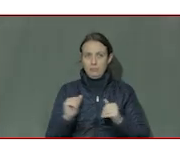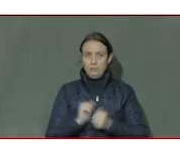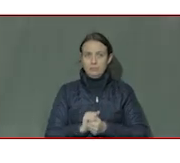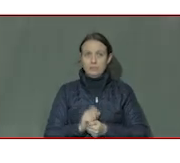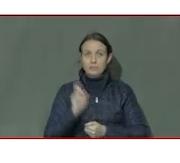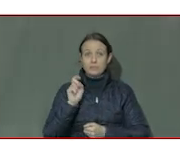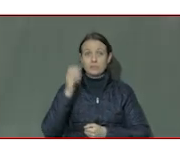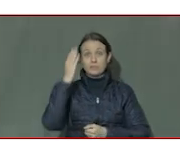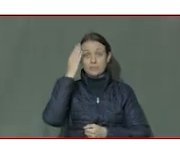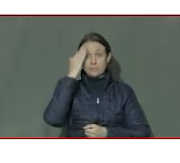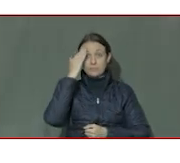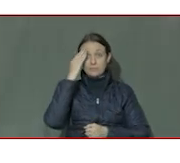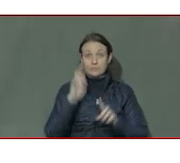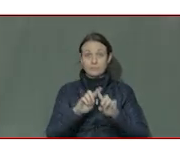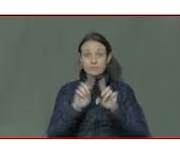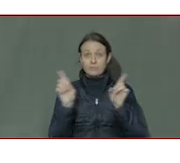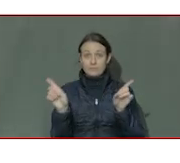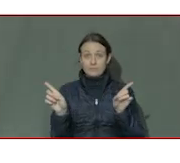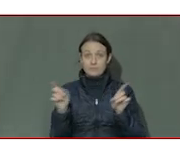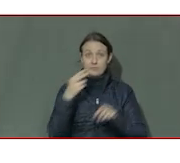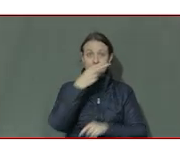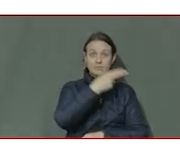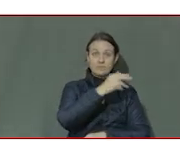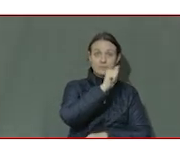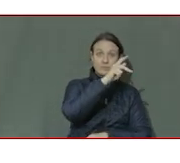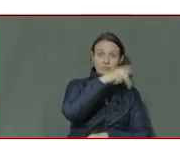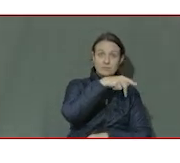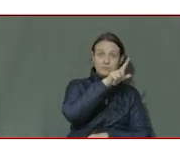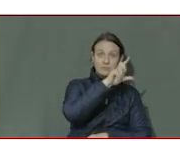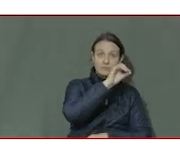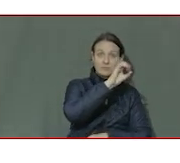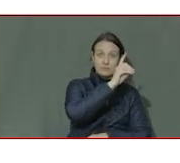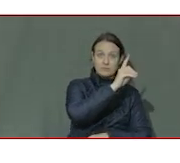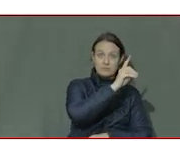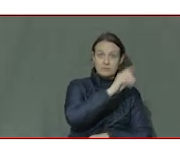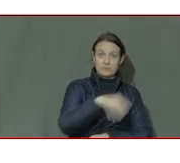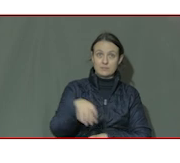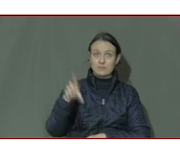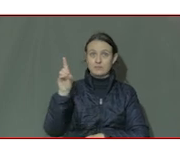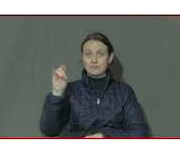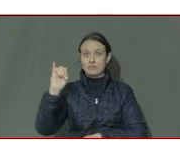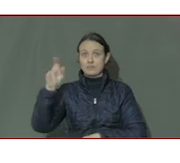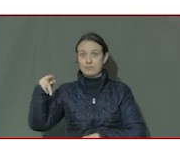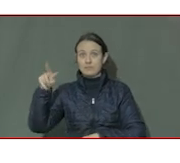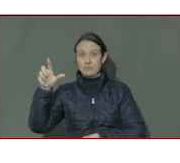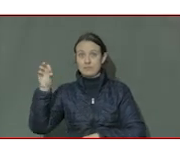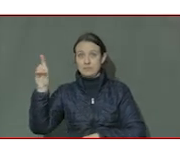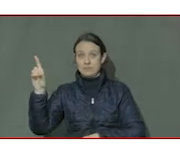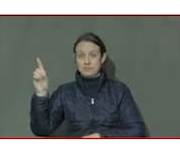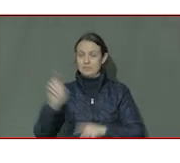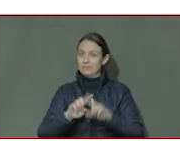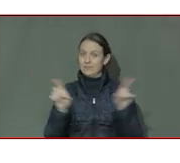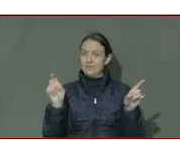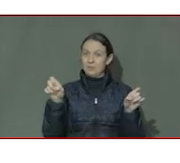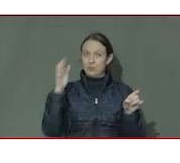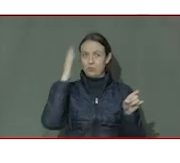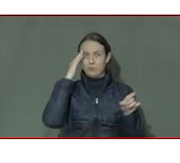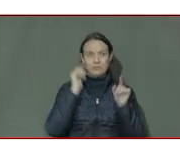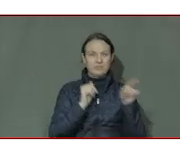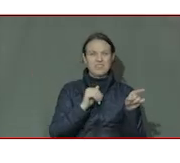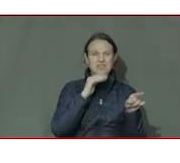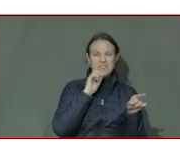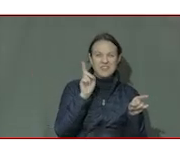differentiate between haploid and diploid. We know haploid cells are